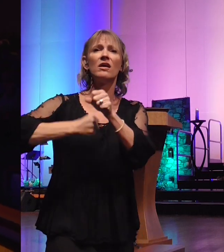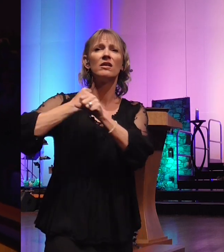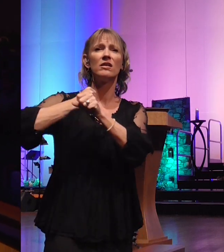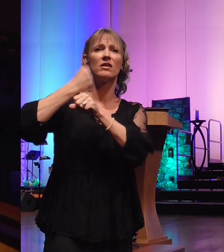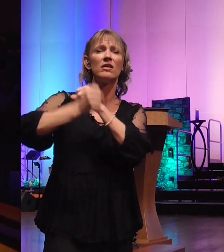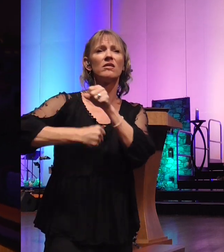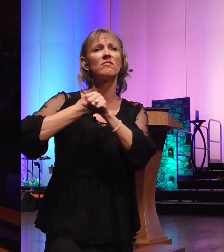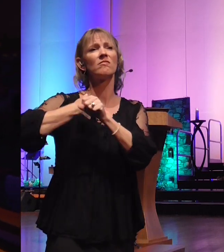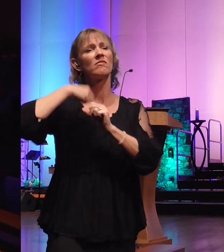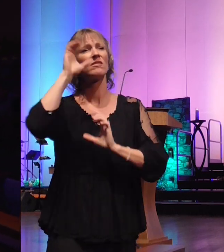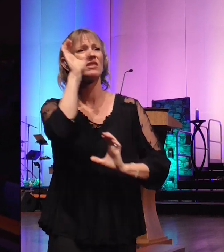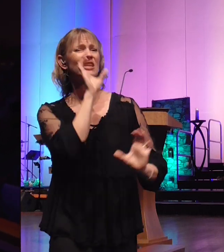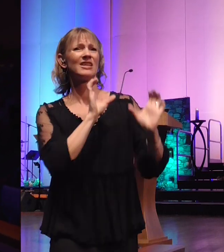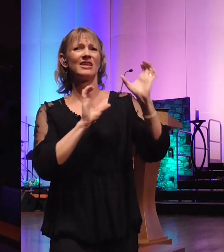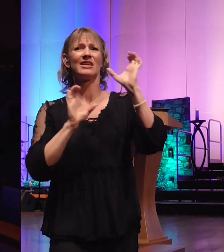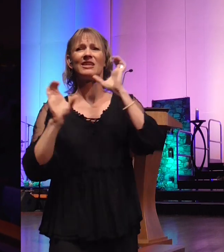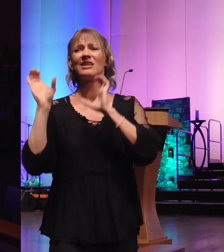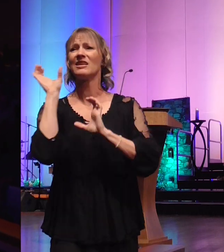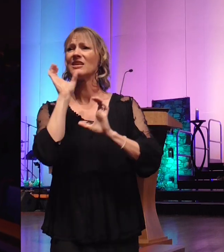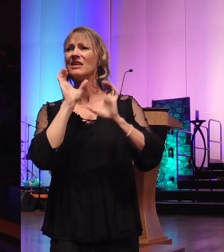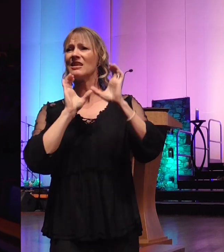Searching in vain,